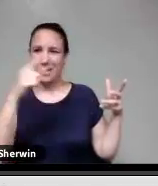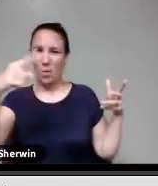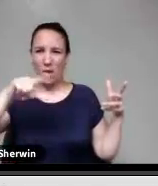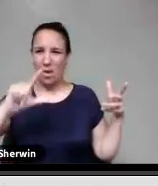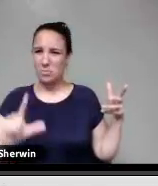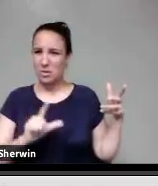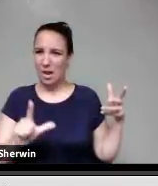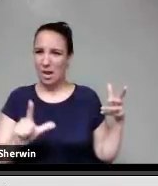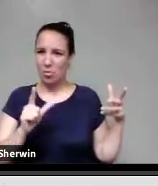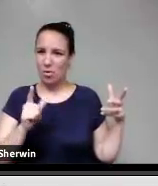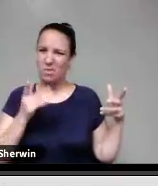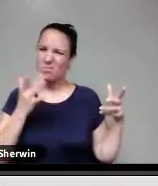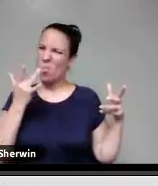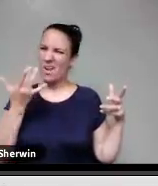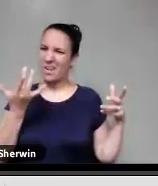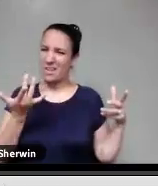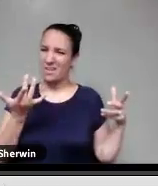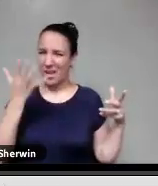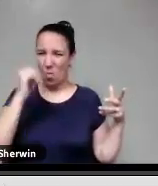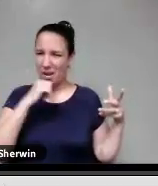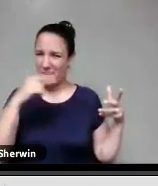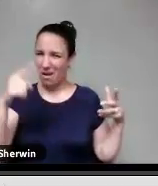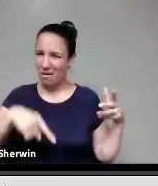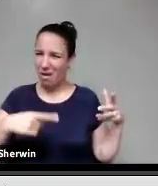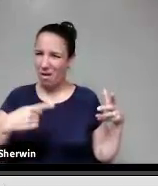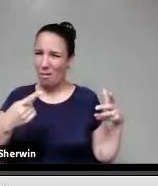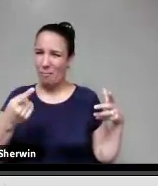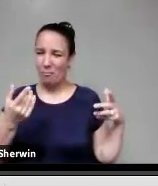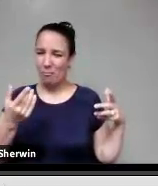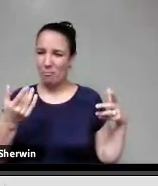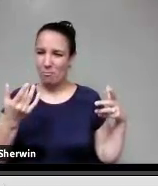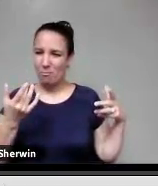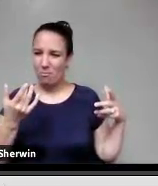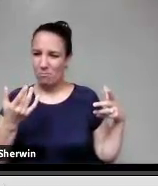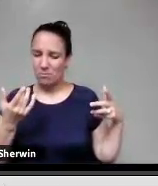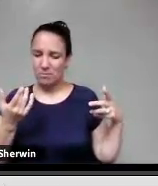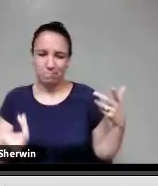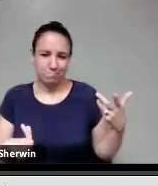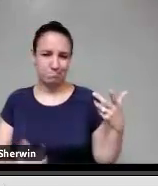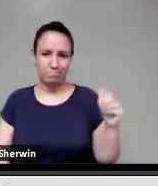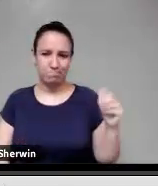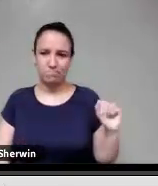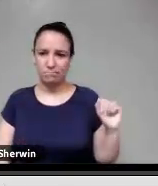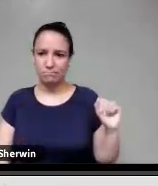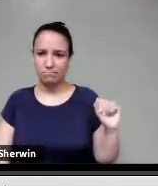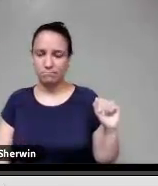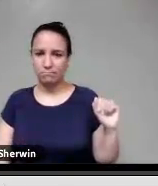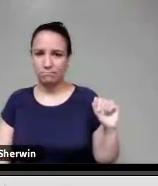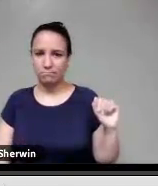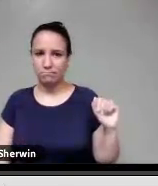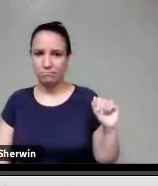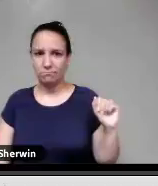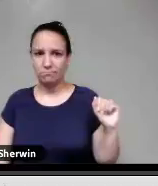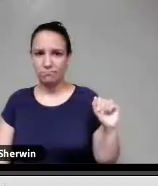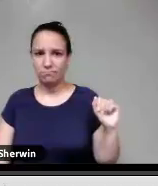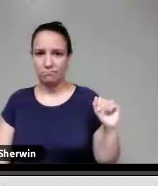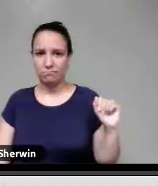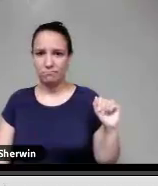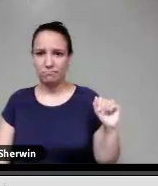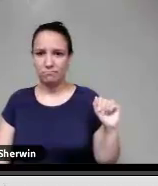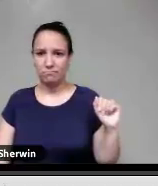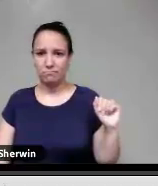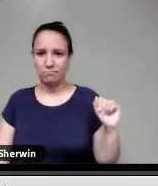do you think their objections might be? What might they be hesitant to talk to us about? What might I get